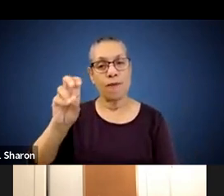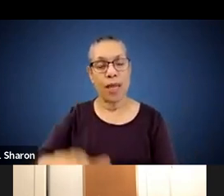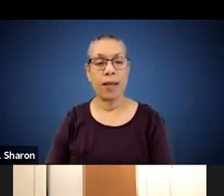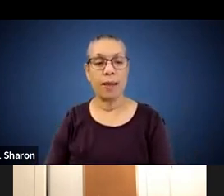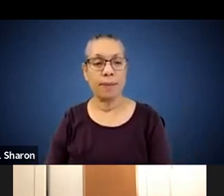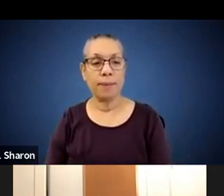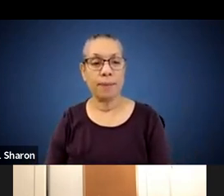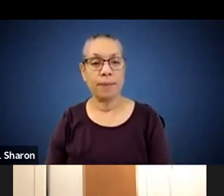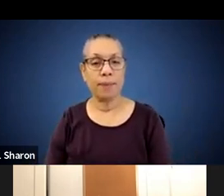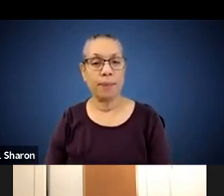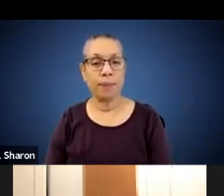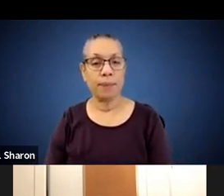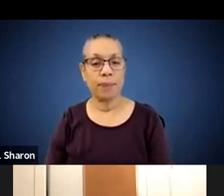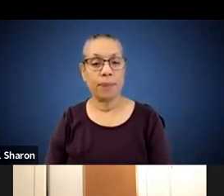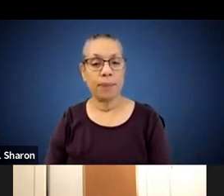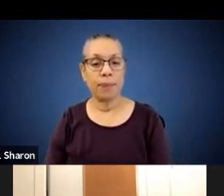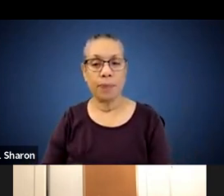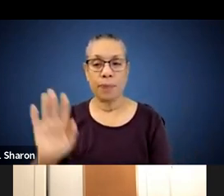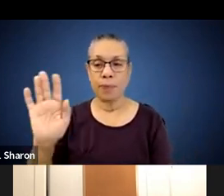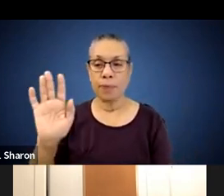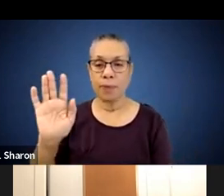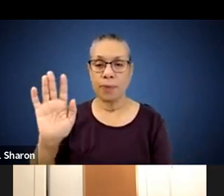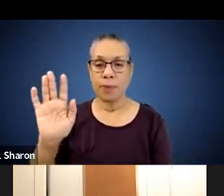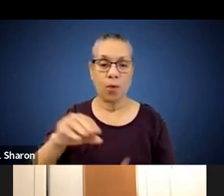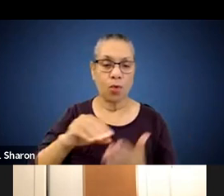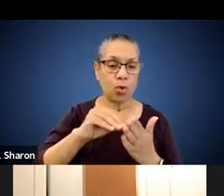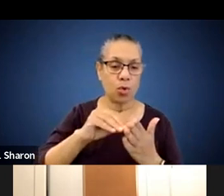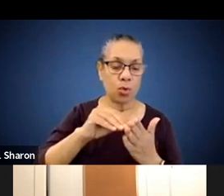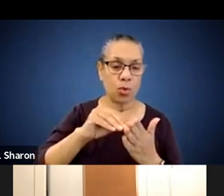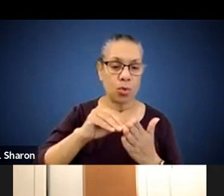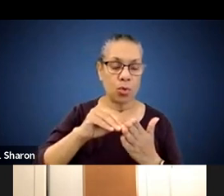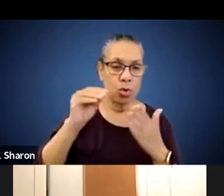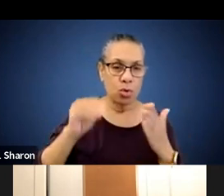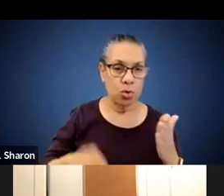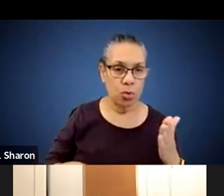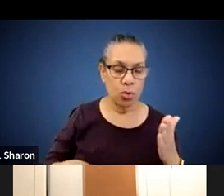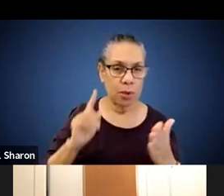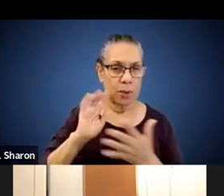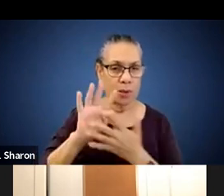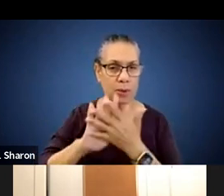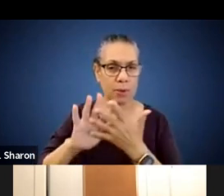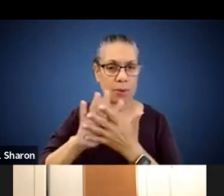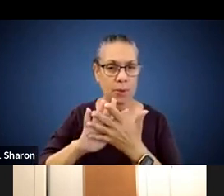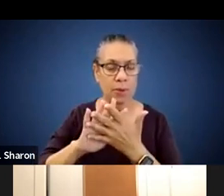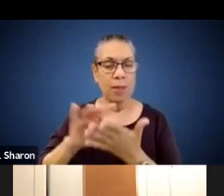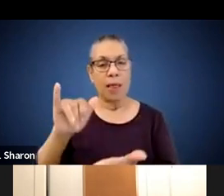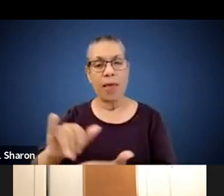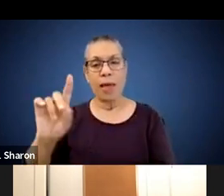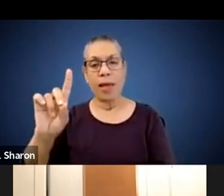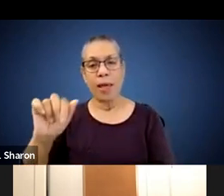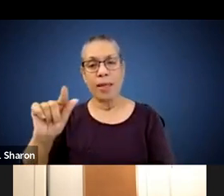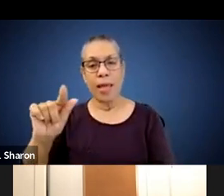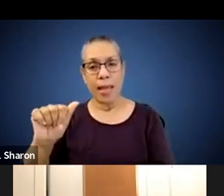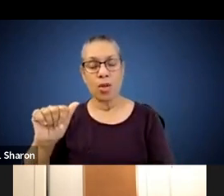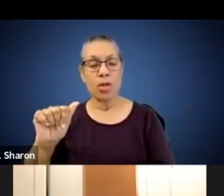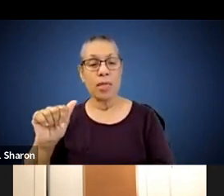data for the most part um the student and the teacher rates are far away from me so that data is available um